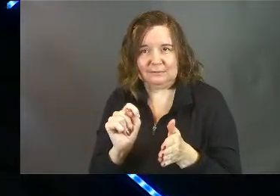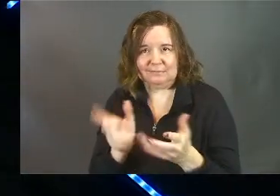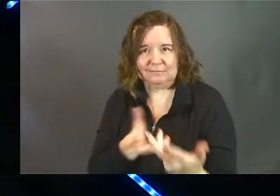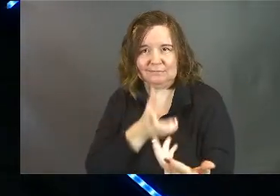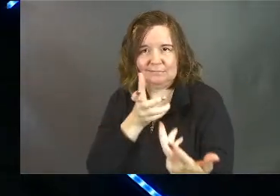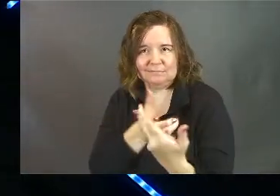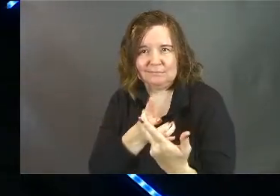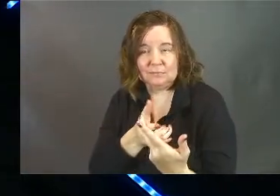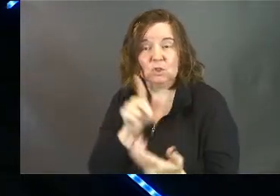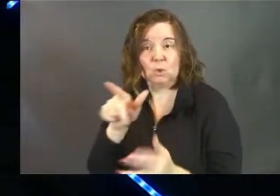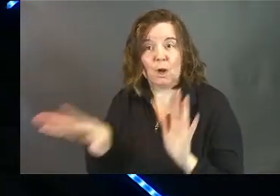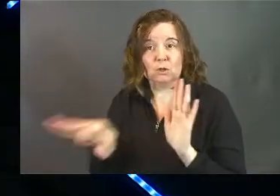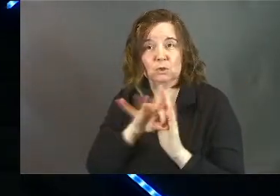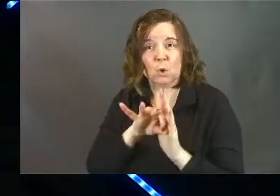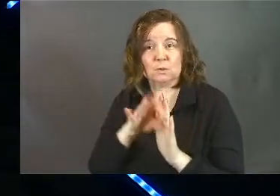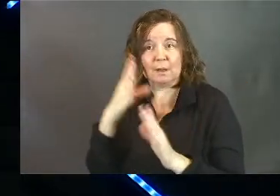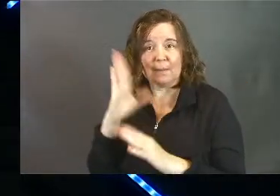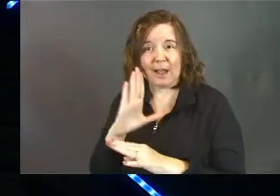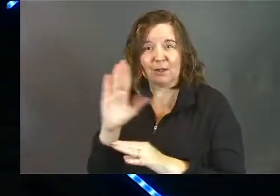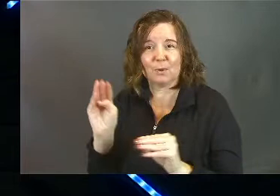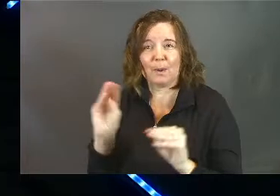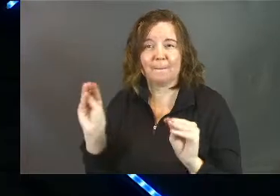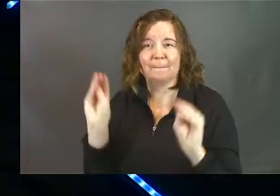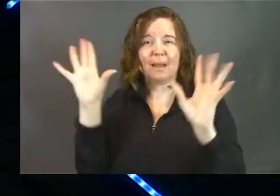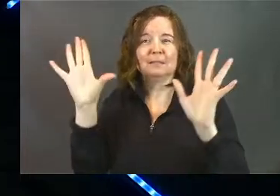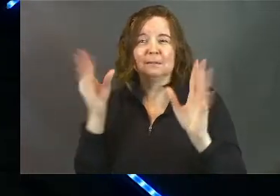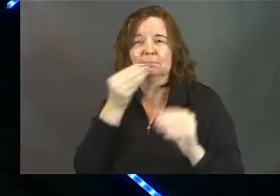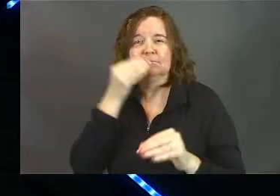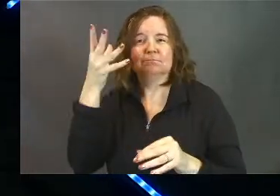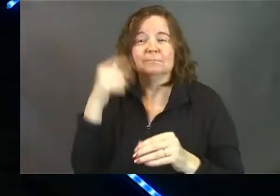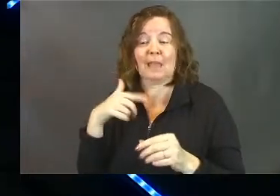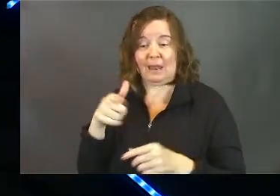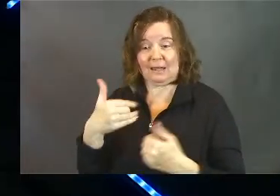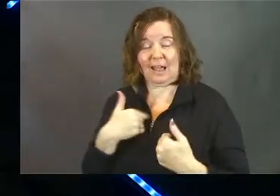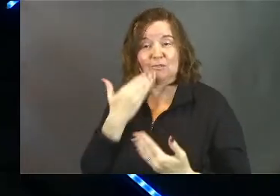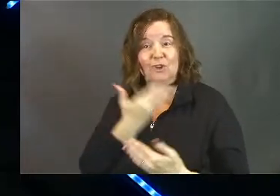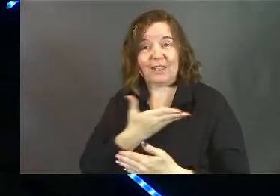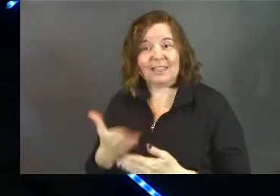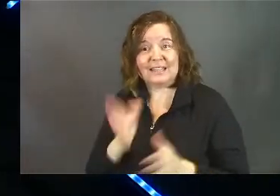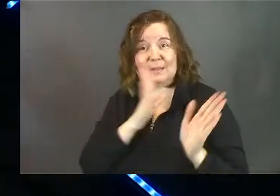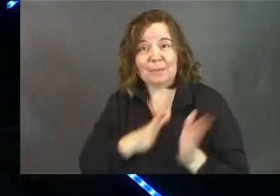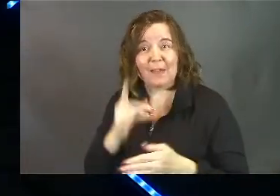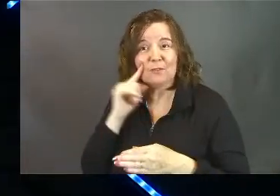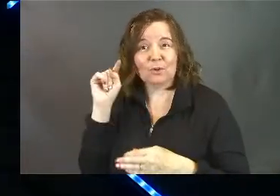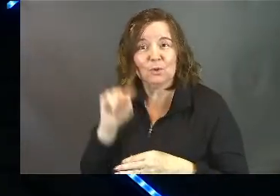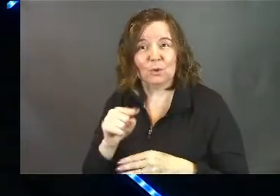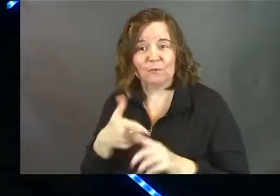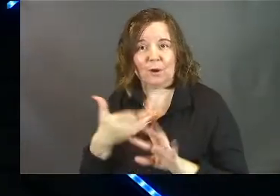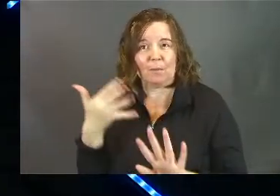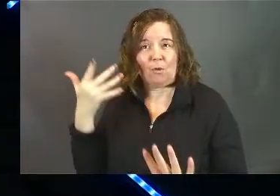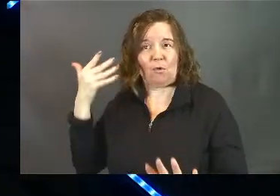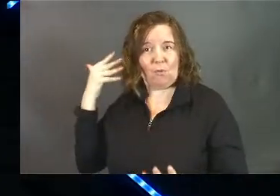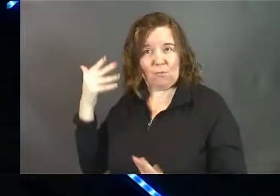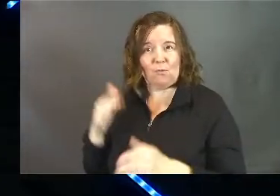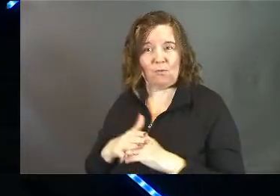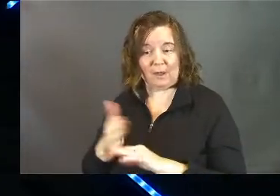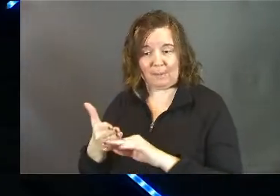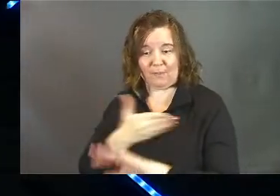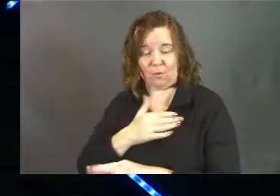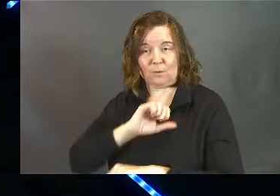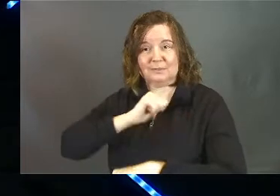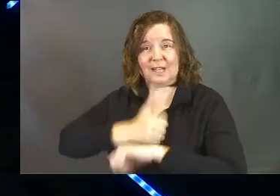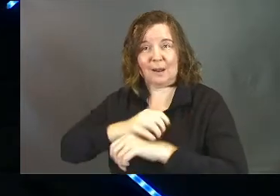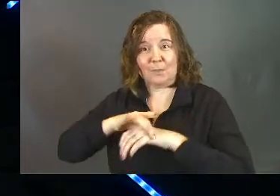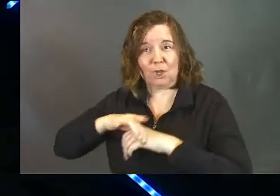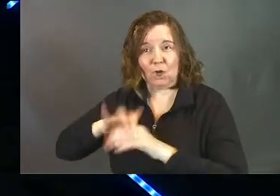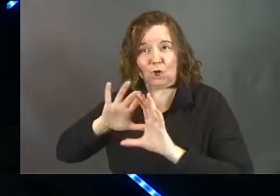you're chosen by God. You're a masterpiece. And he's got good things planned for you from long ago. Before the foundations